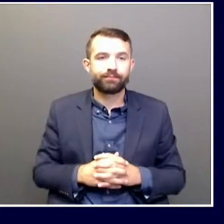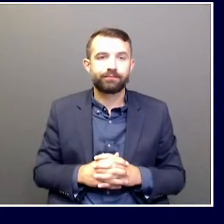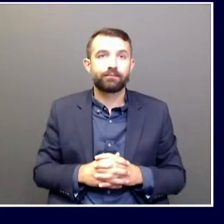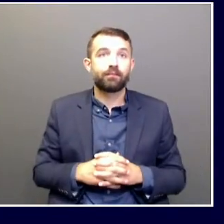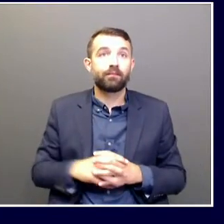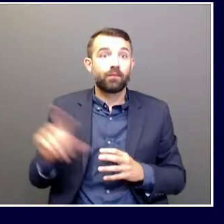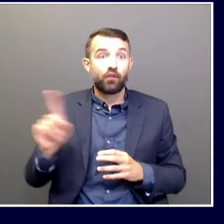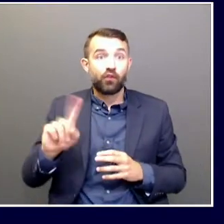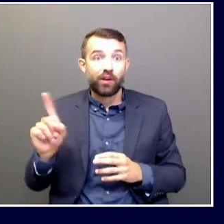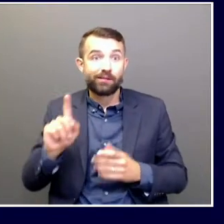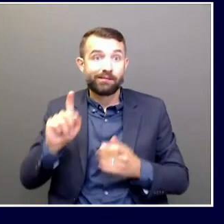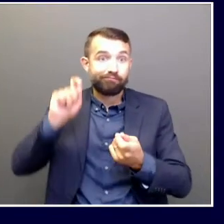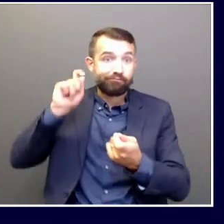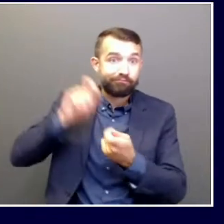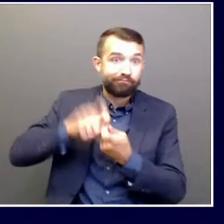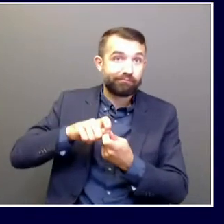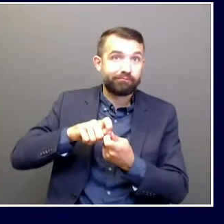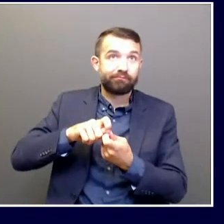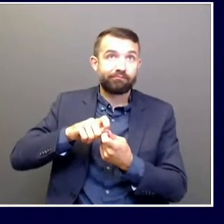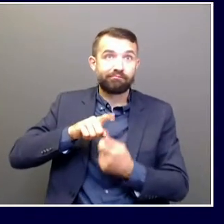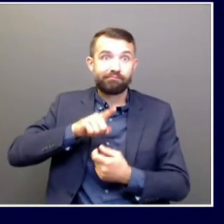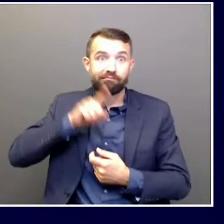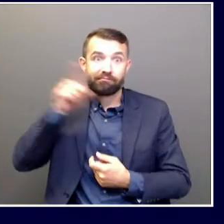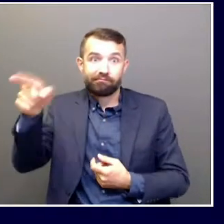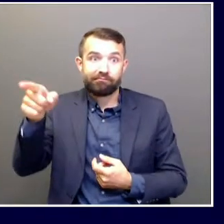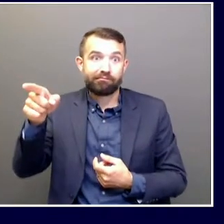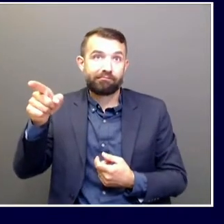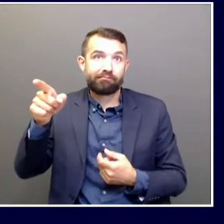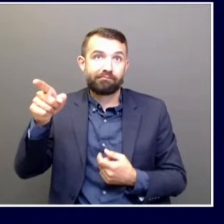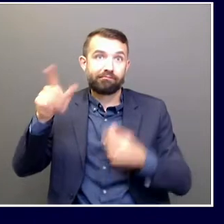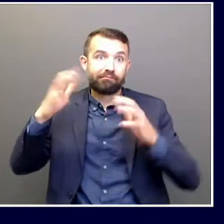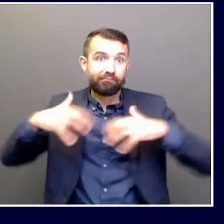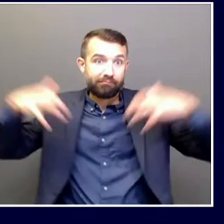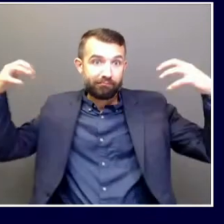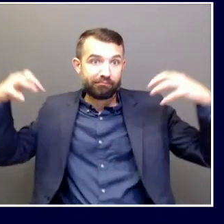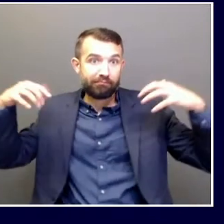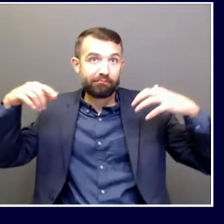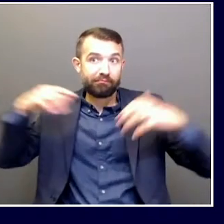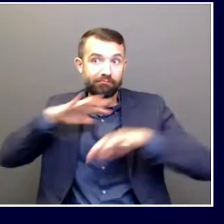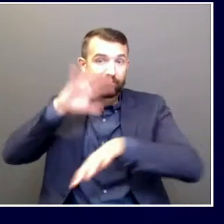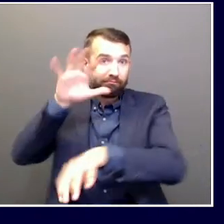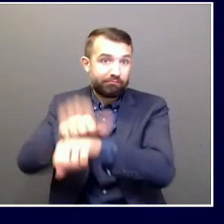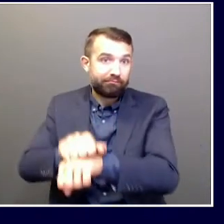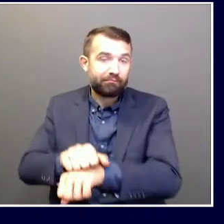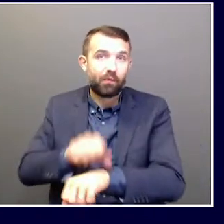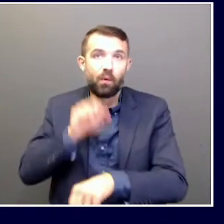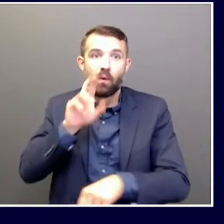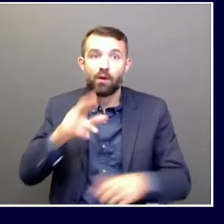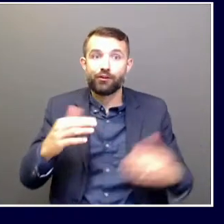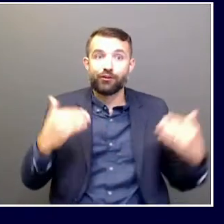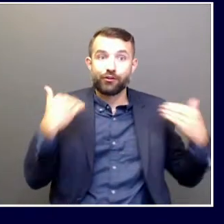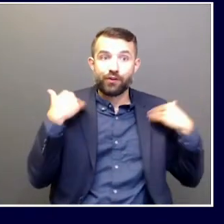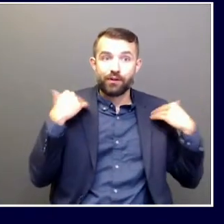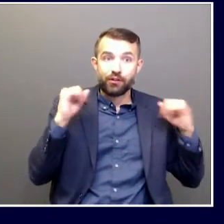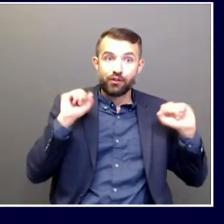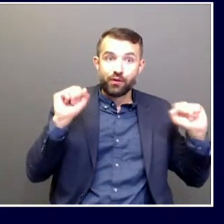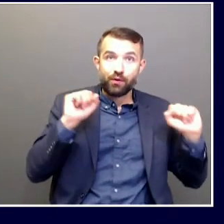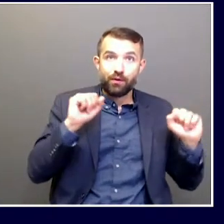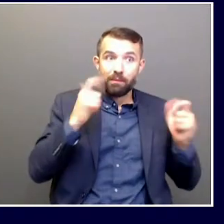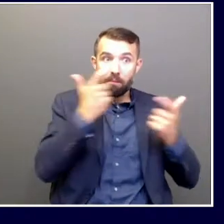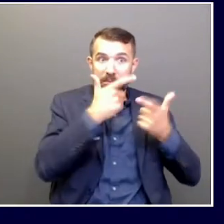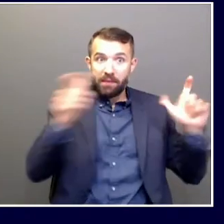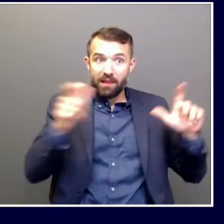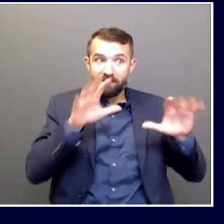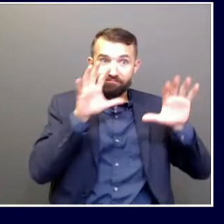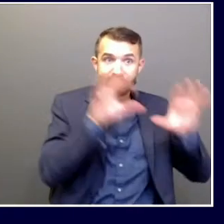goal is to maximize our capacity in our hospitals as needed, in homes with home care, as needed in